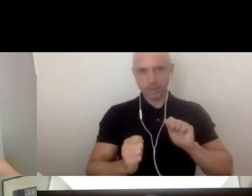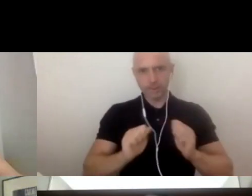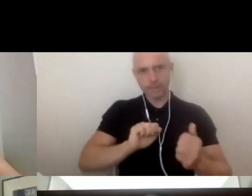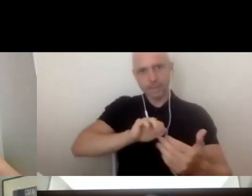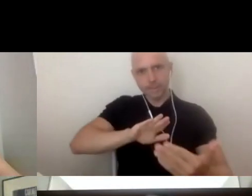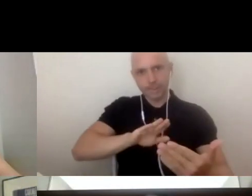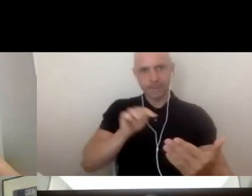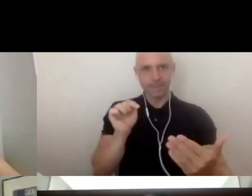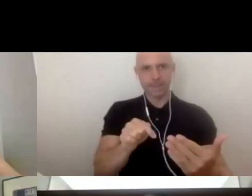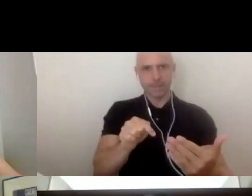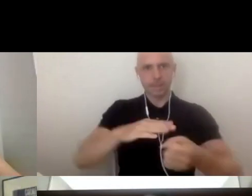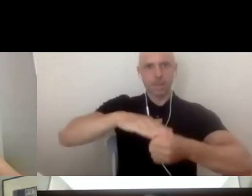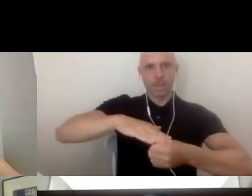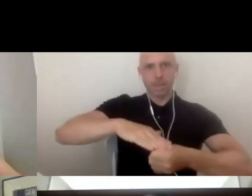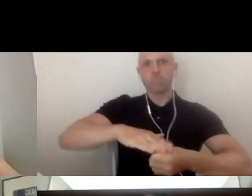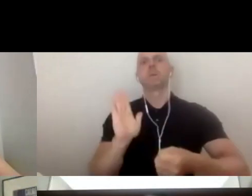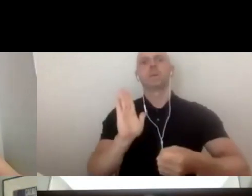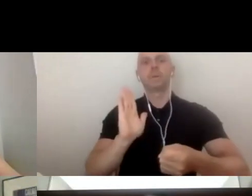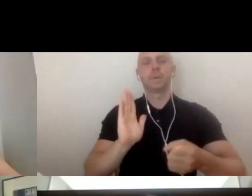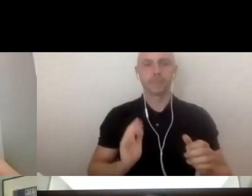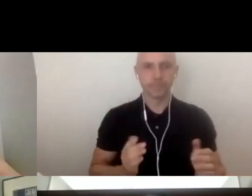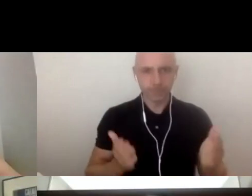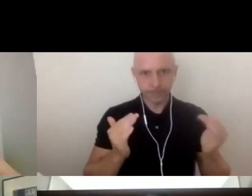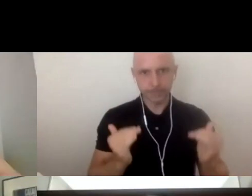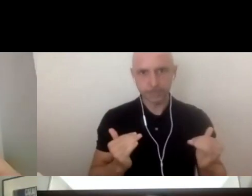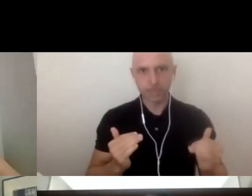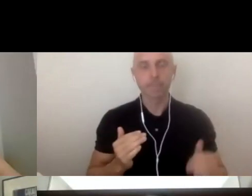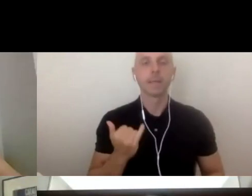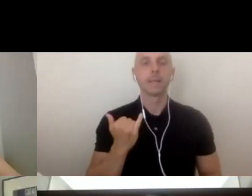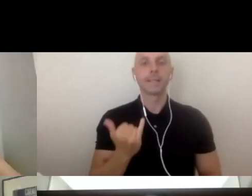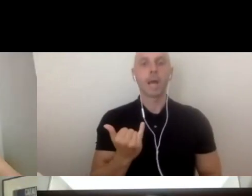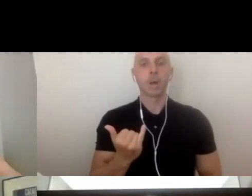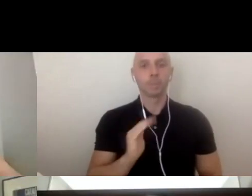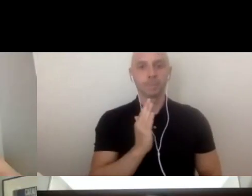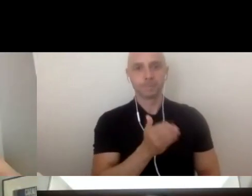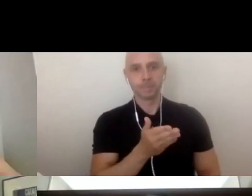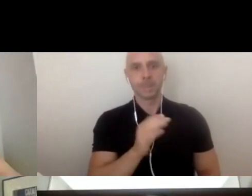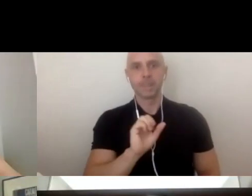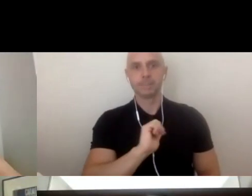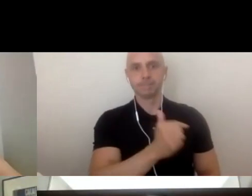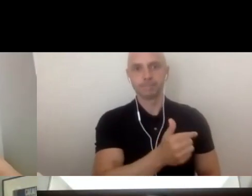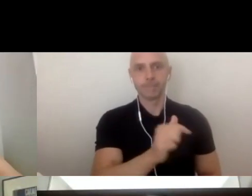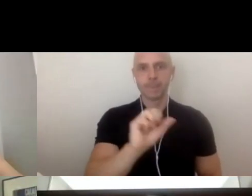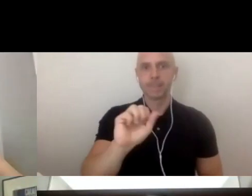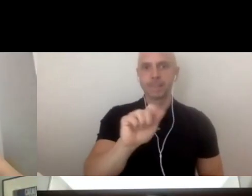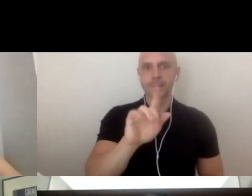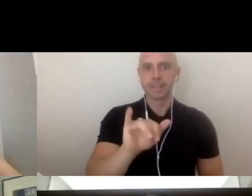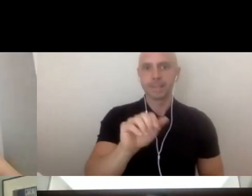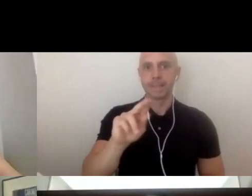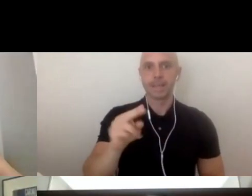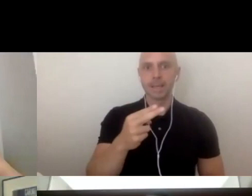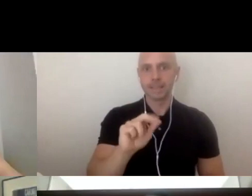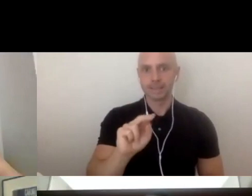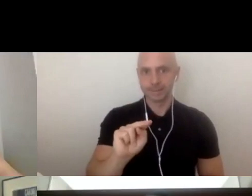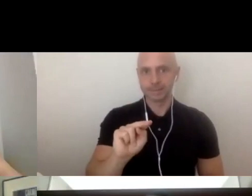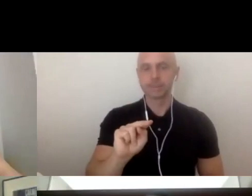pandemic. So now it's time to welcome Sally Han to share an update with us from the